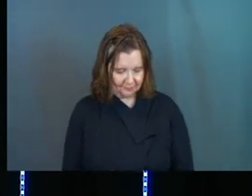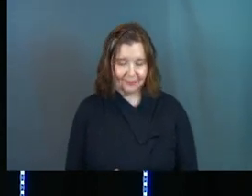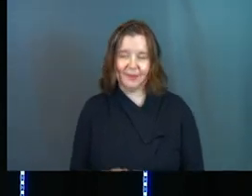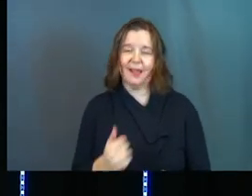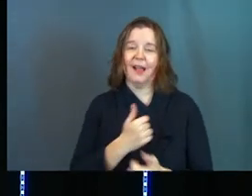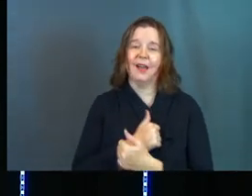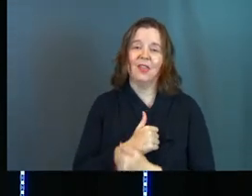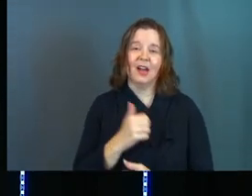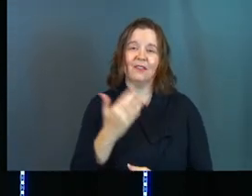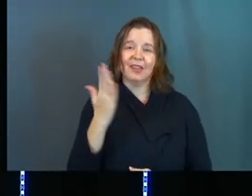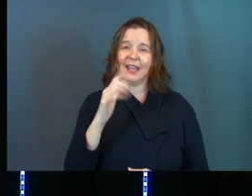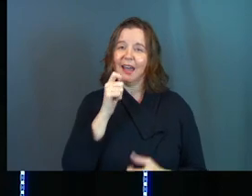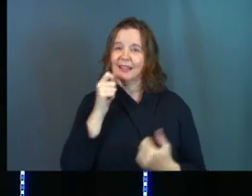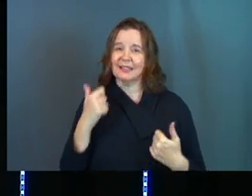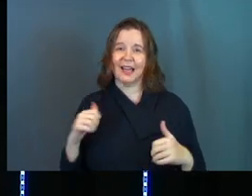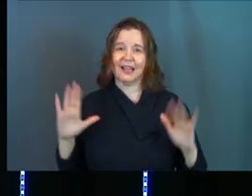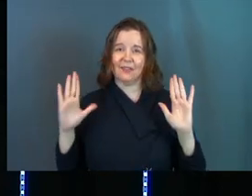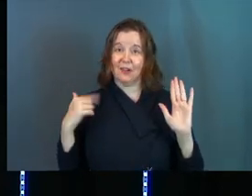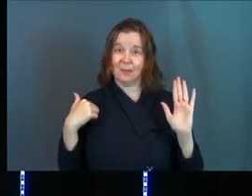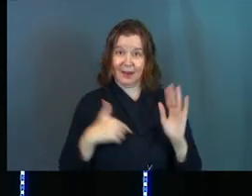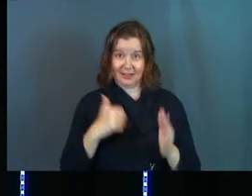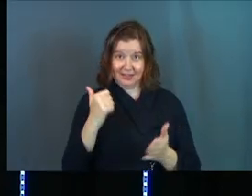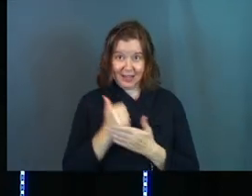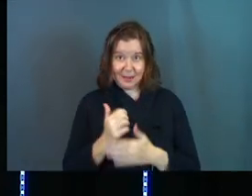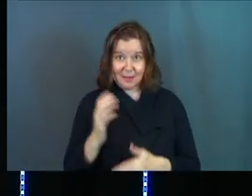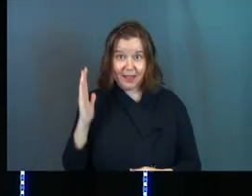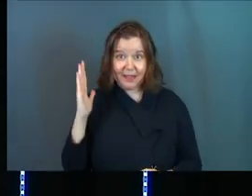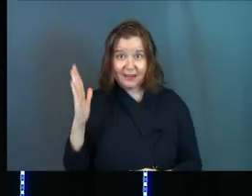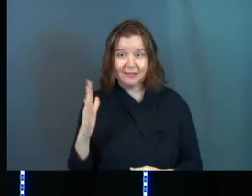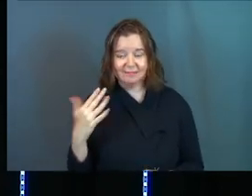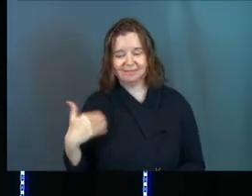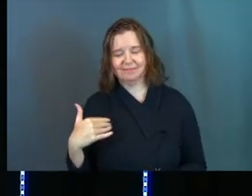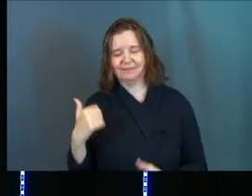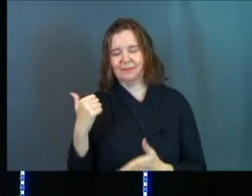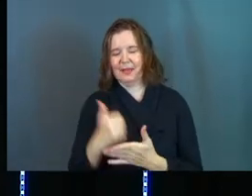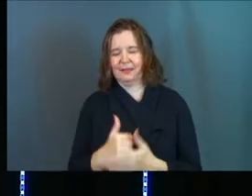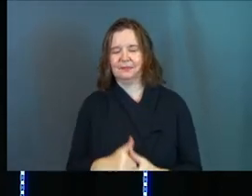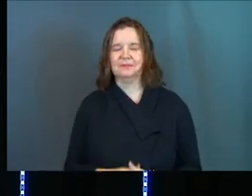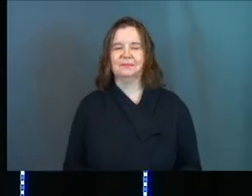I love that God has not given up on us. Amen. Amen.